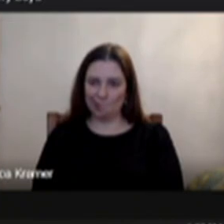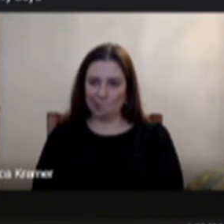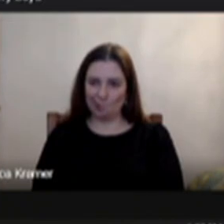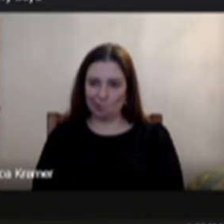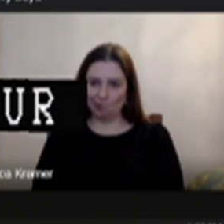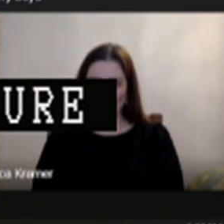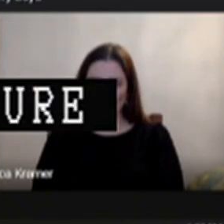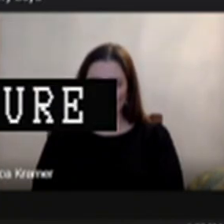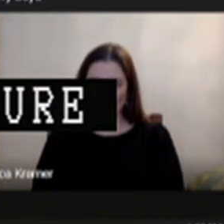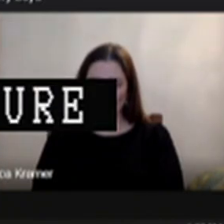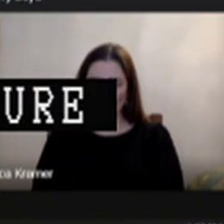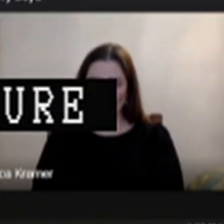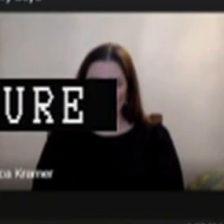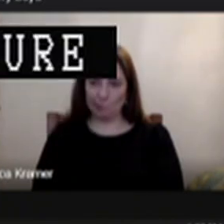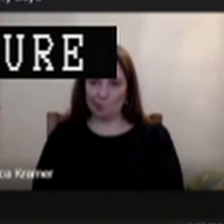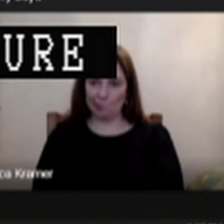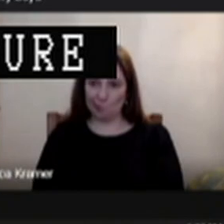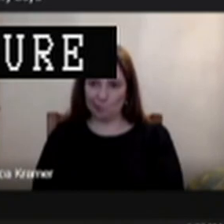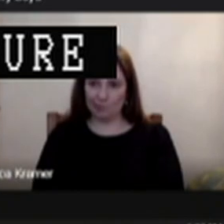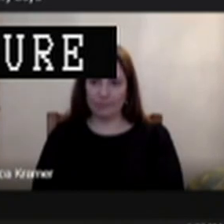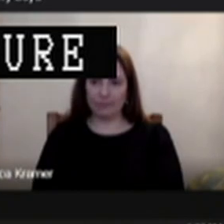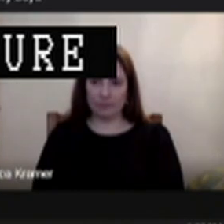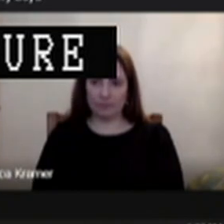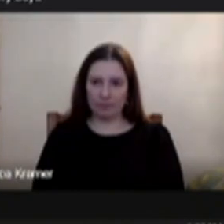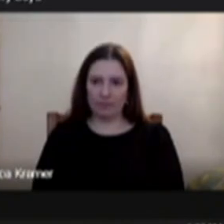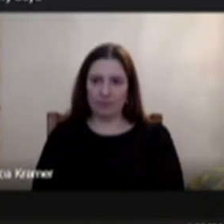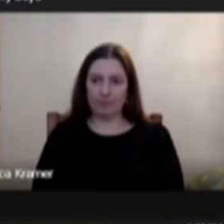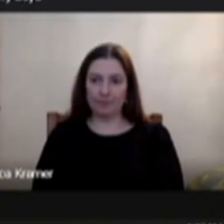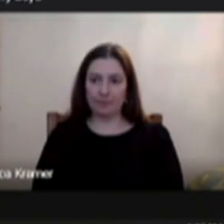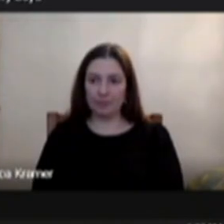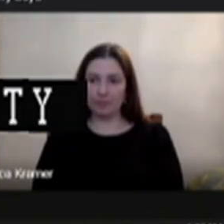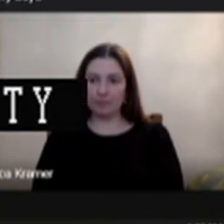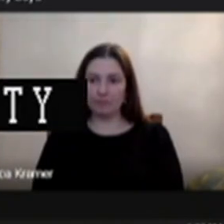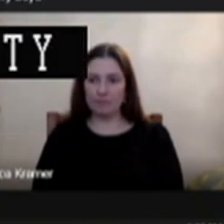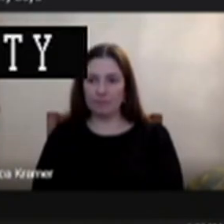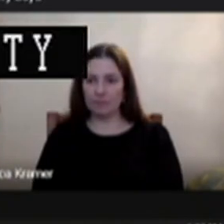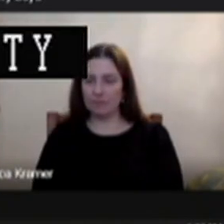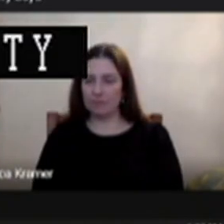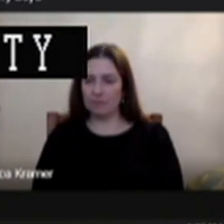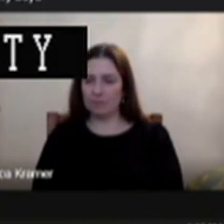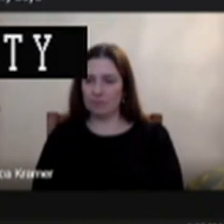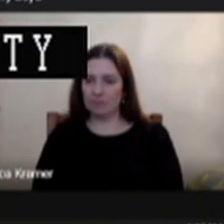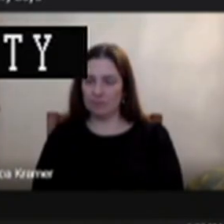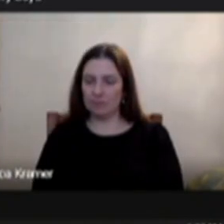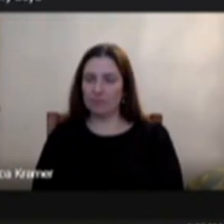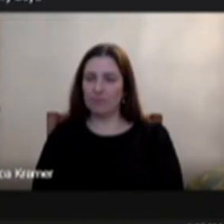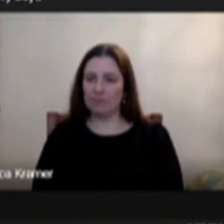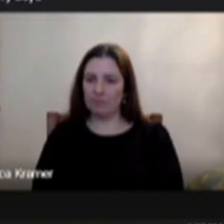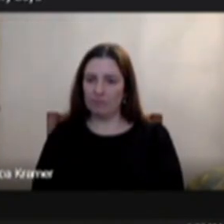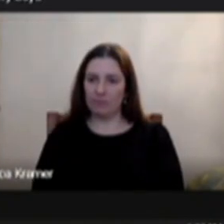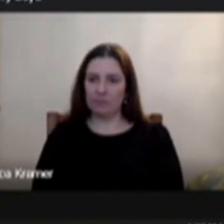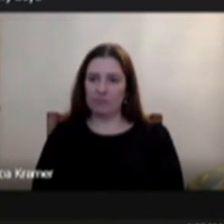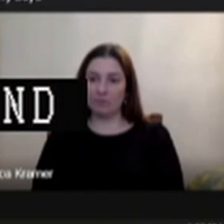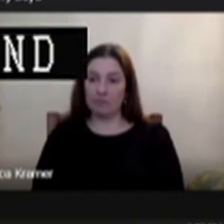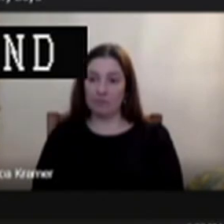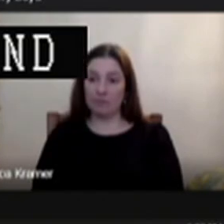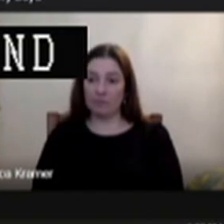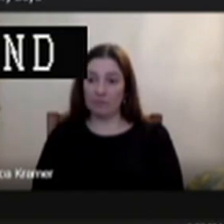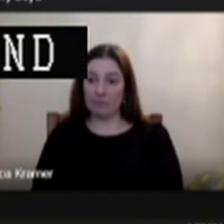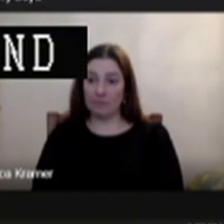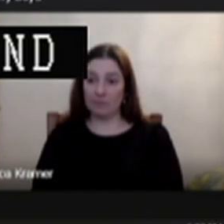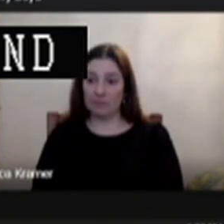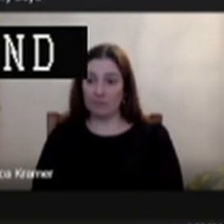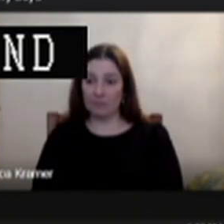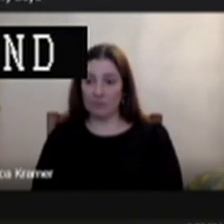everybody, no matter their age or ability, arrives in the same way. So we're not separating stairs and ramps. We're really ensuring that everybody arrives in